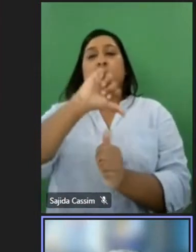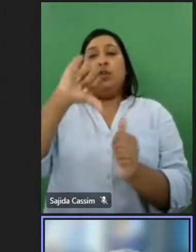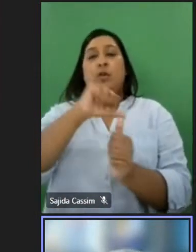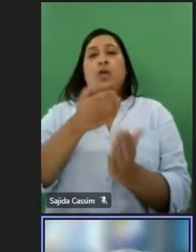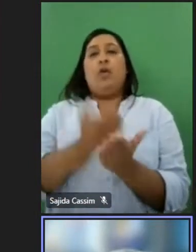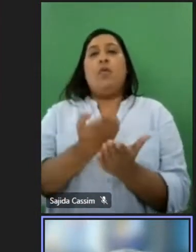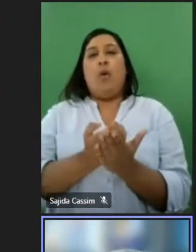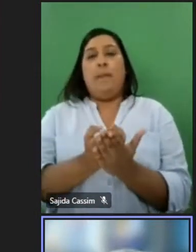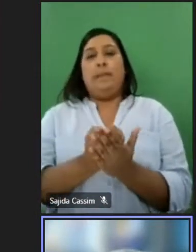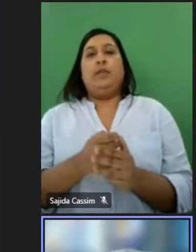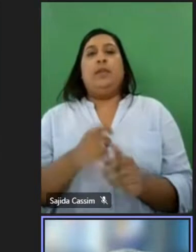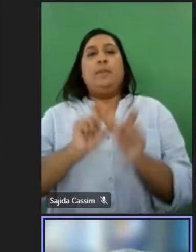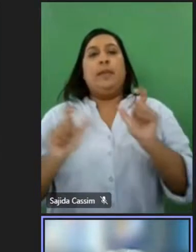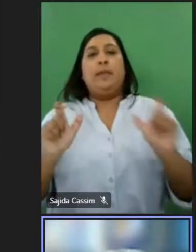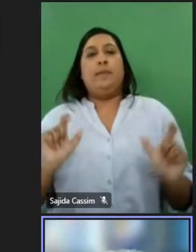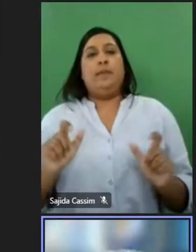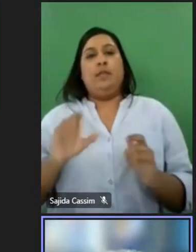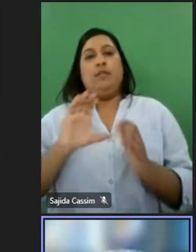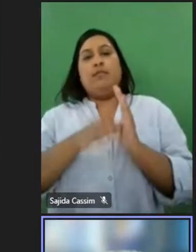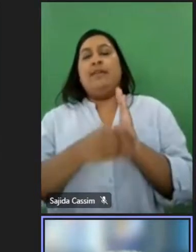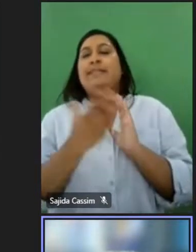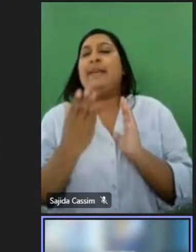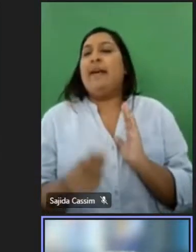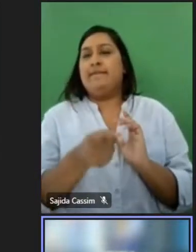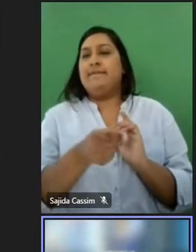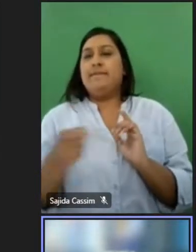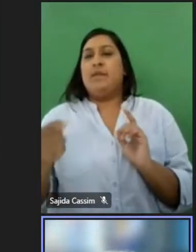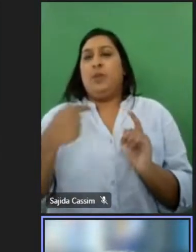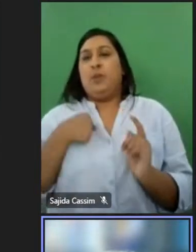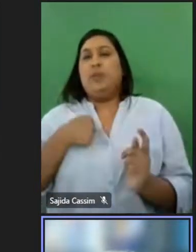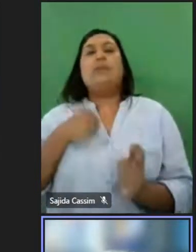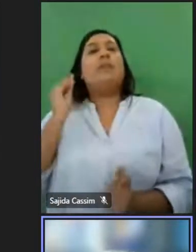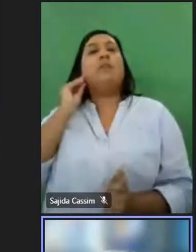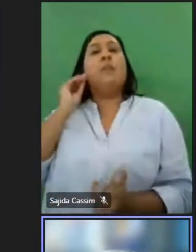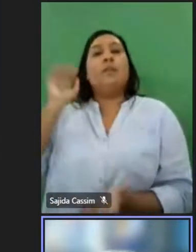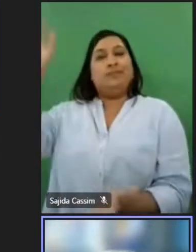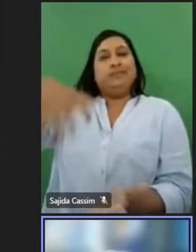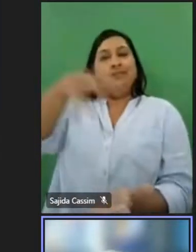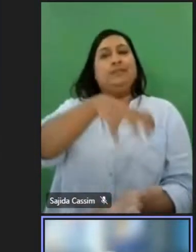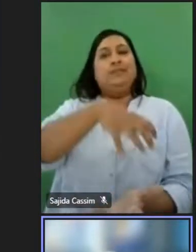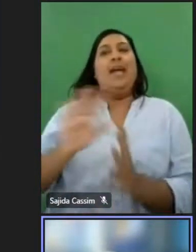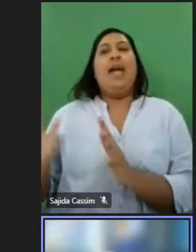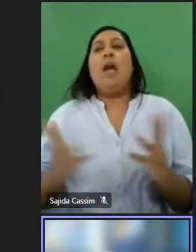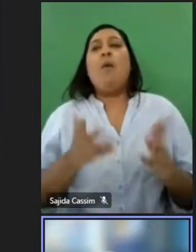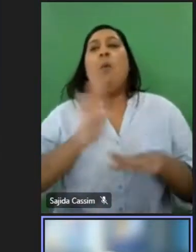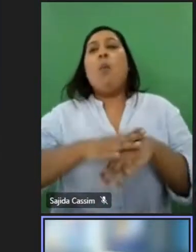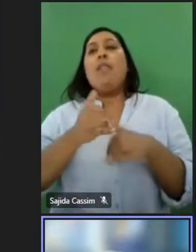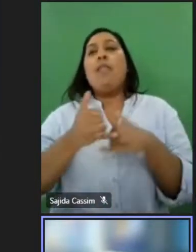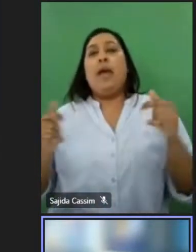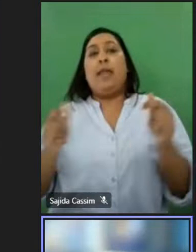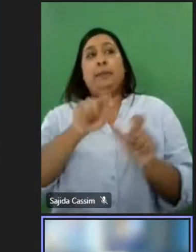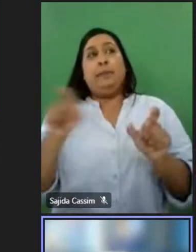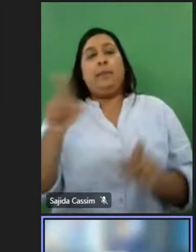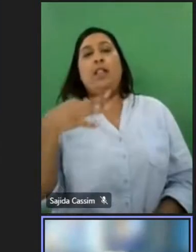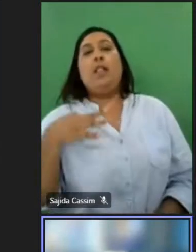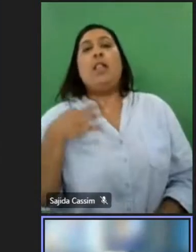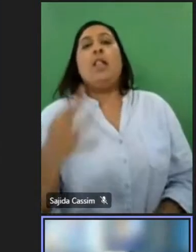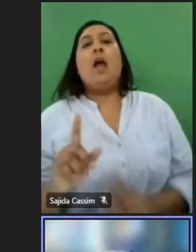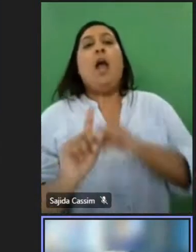in South Africa. And we collected data through an online voluntary survey, and we had